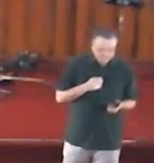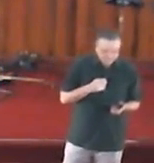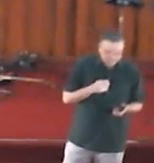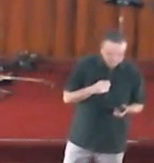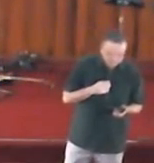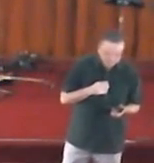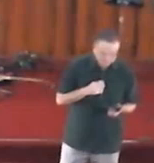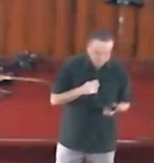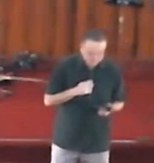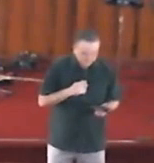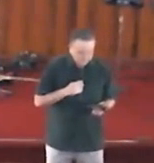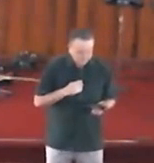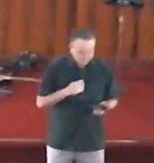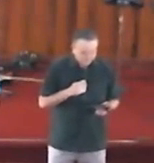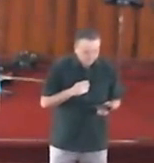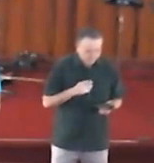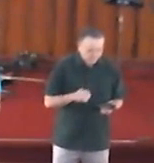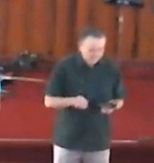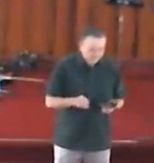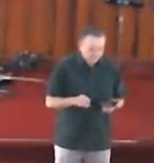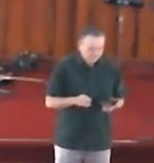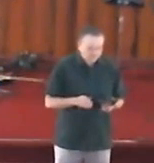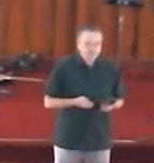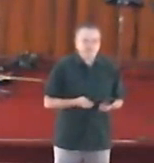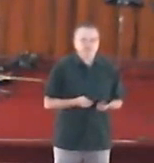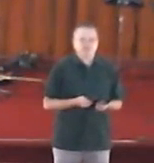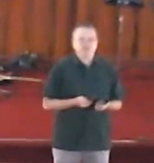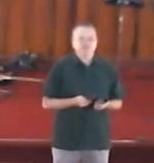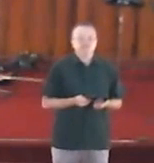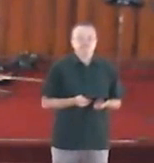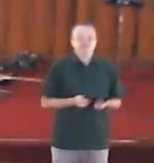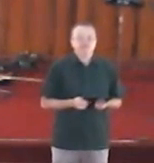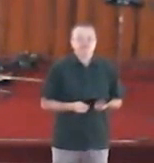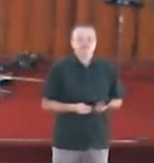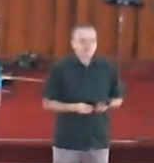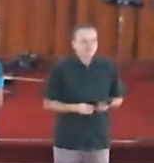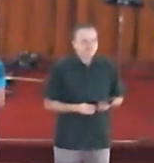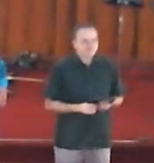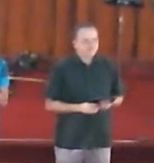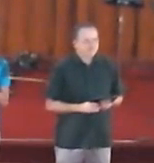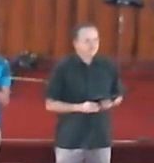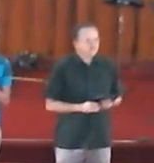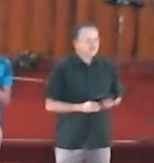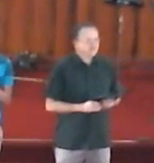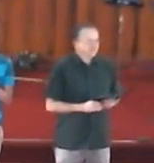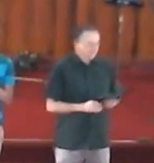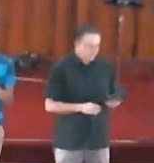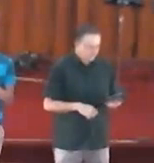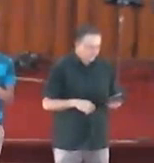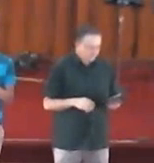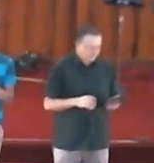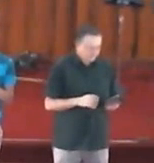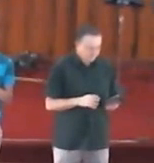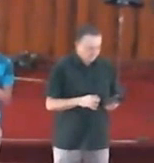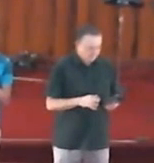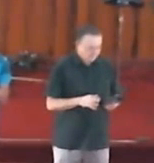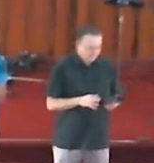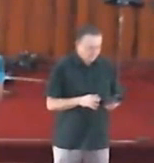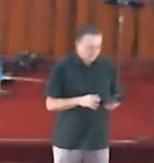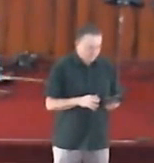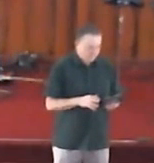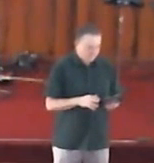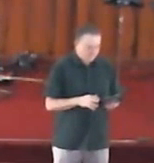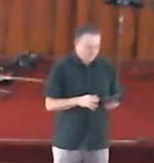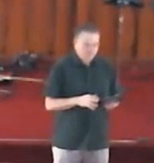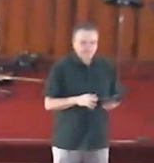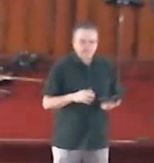receive power when the Holy Spirit comes on you, and you will be my witnesses in Jerusalem and in all Judea and Samaria and to the